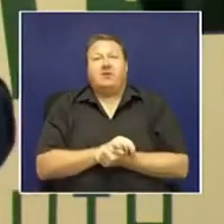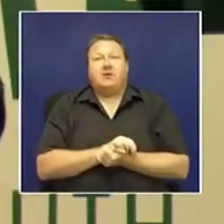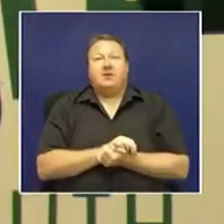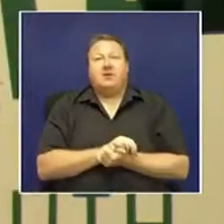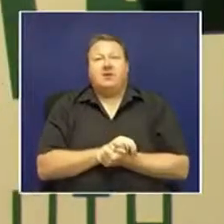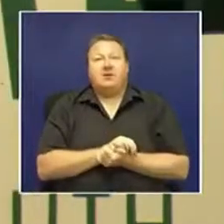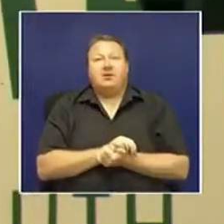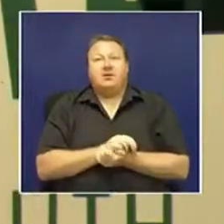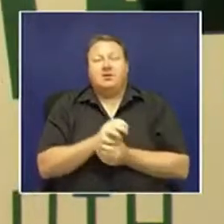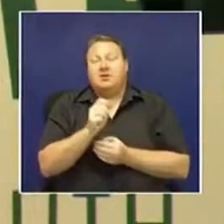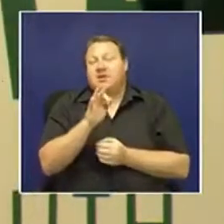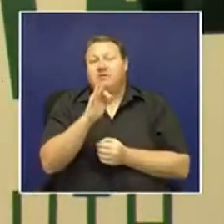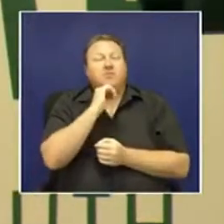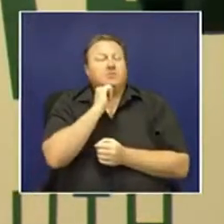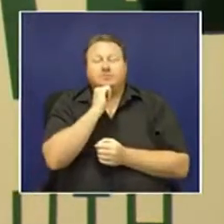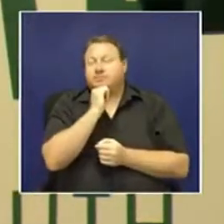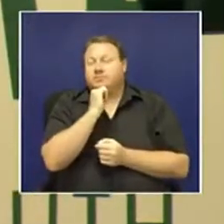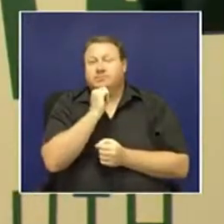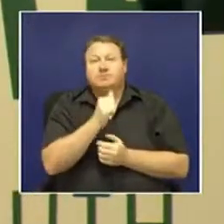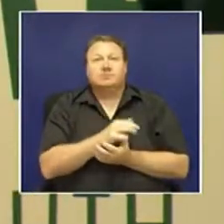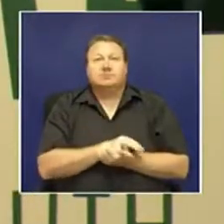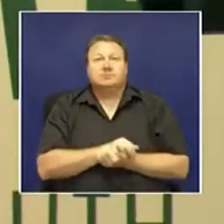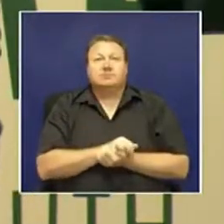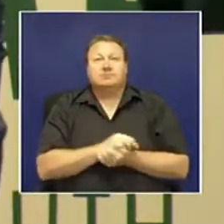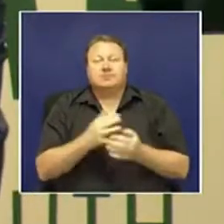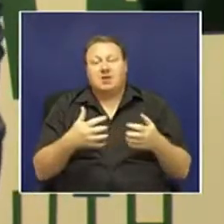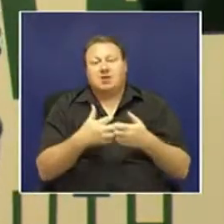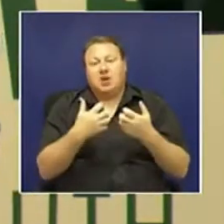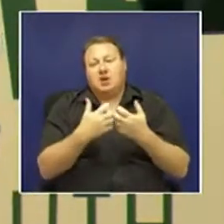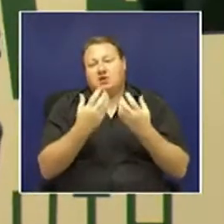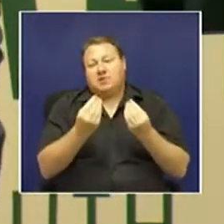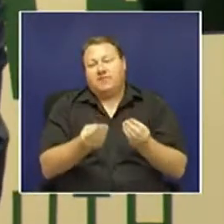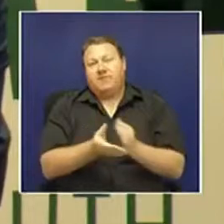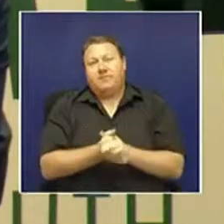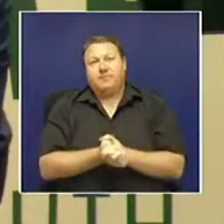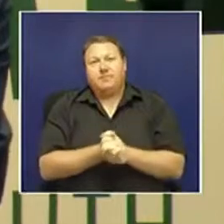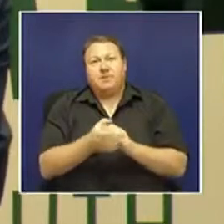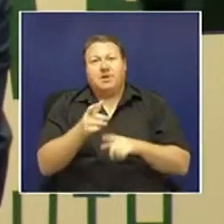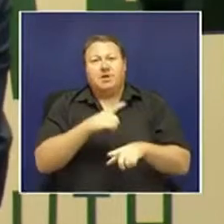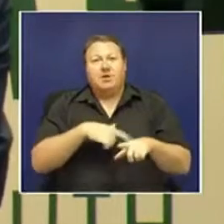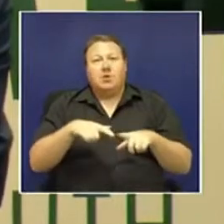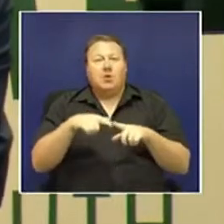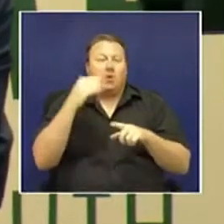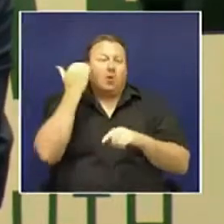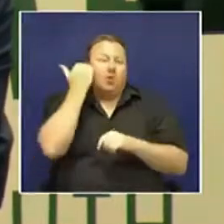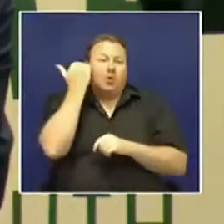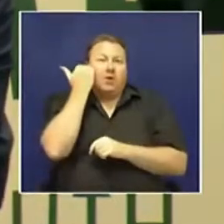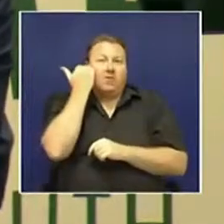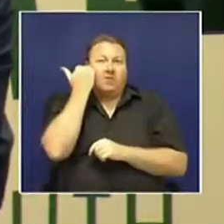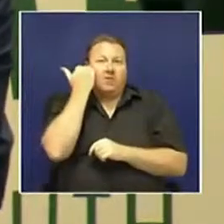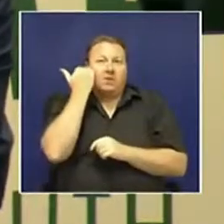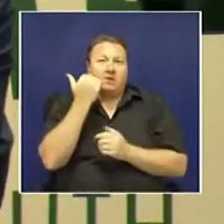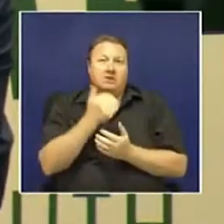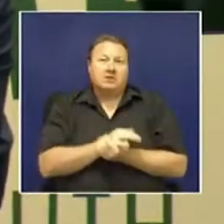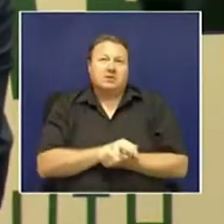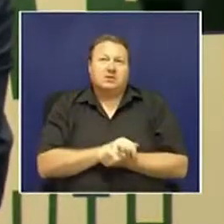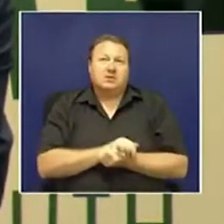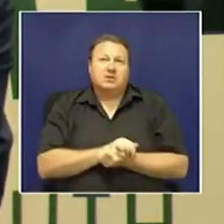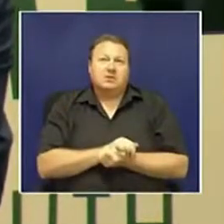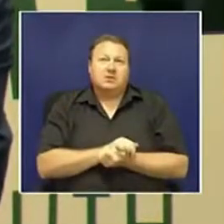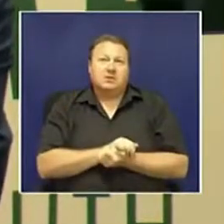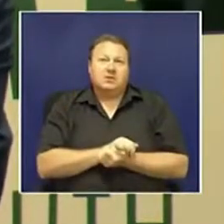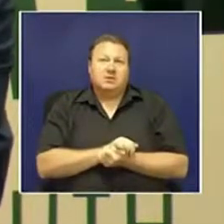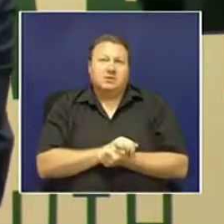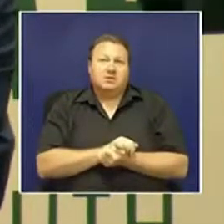If they are not, there's a challenge. Local government is the sphere where communities experience the state most